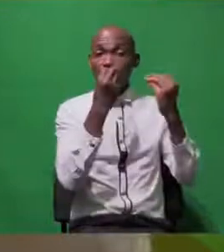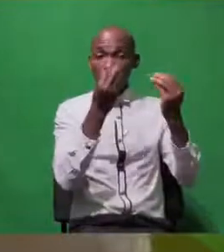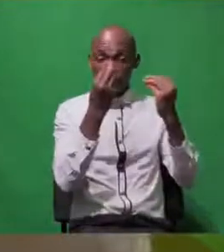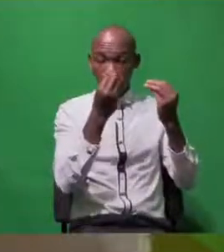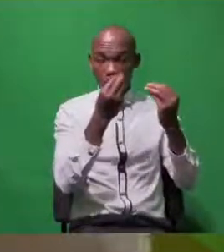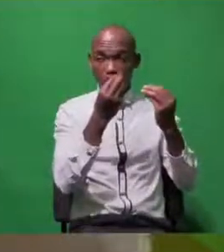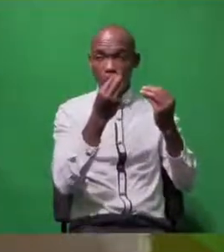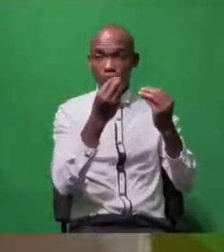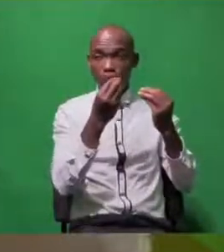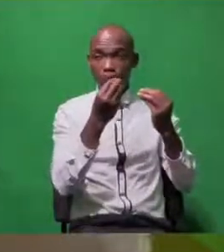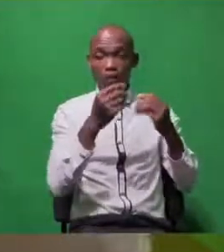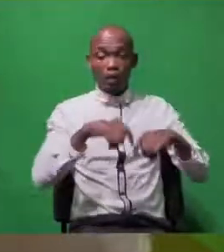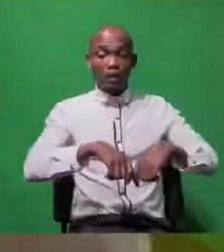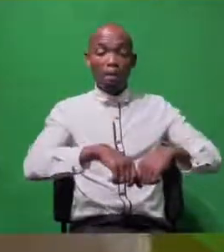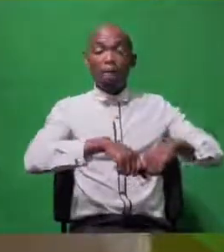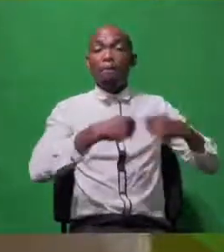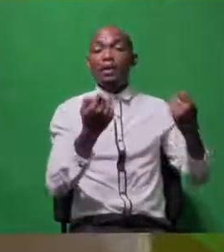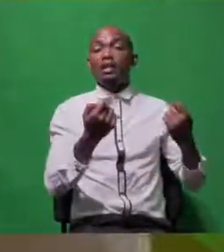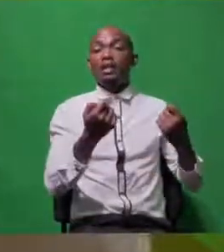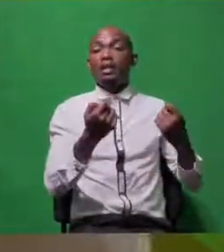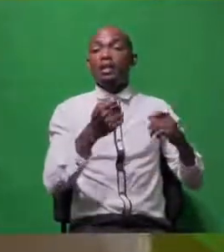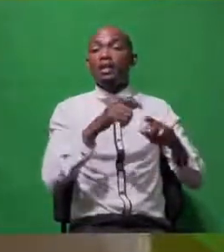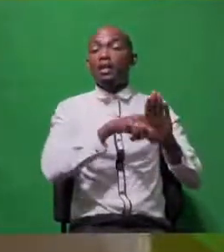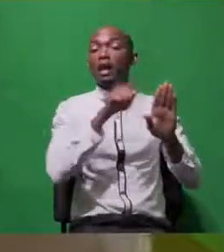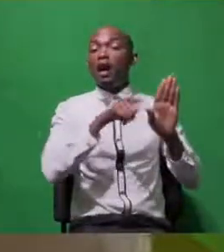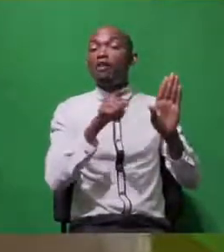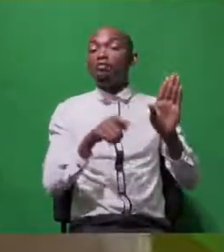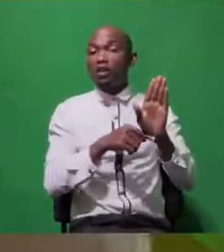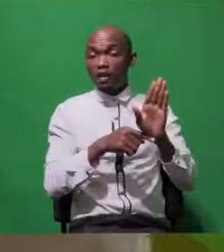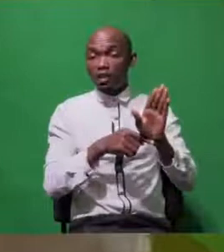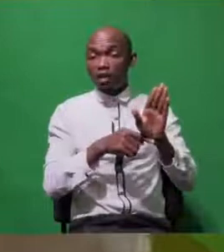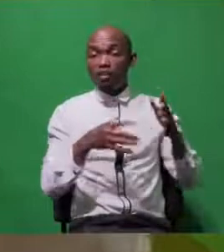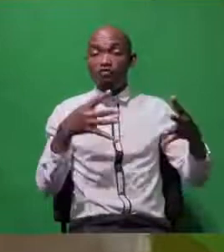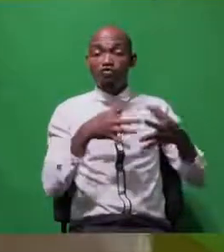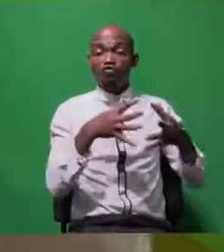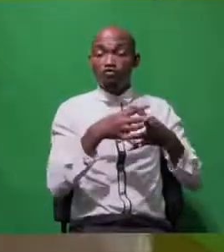at breaking the African informal education.